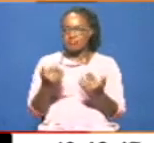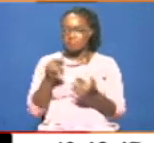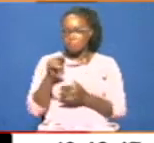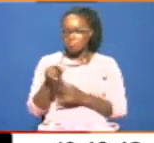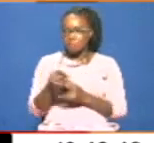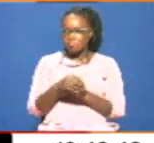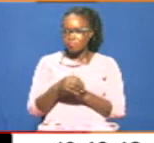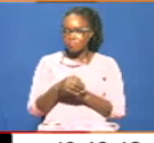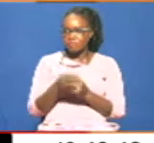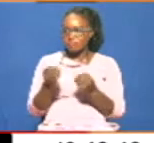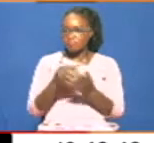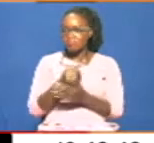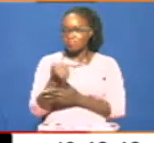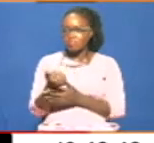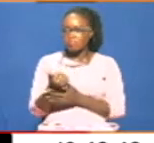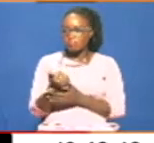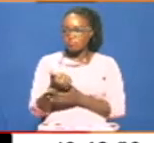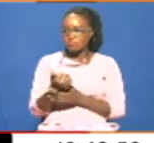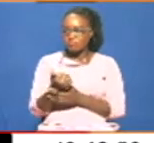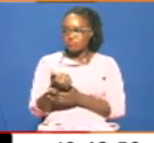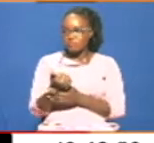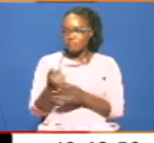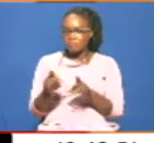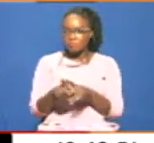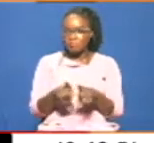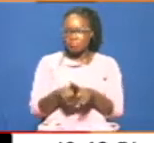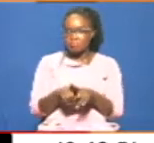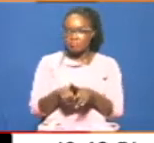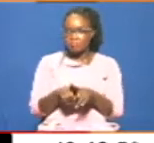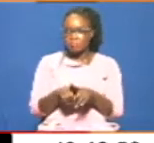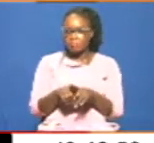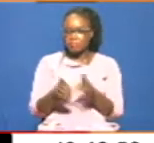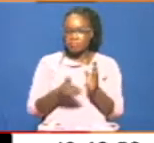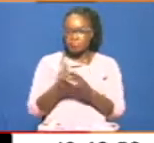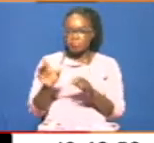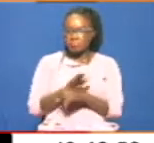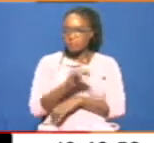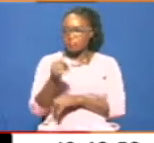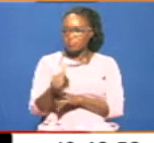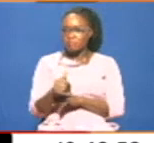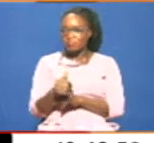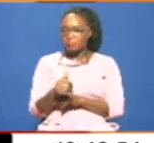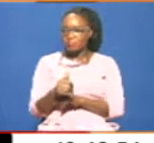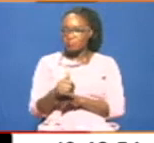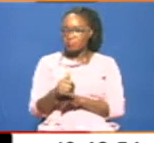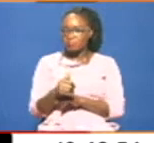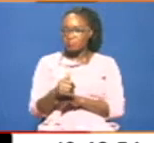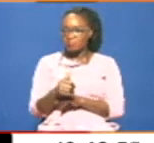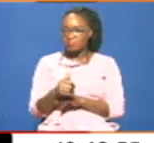Mm-hmm. Majority of the others really are still not well developed, and what you find